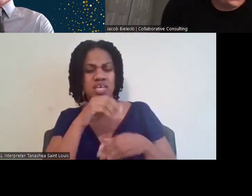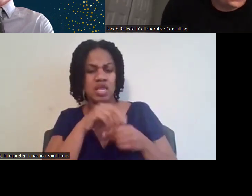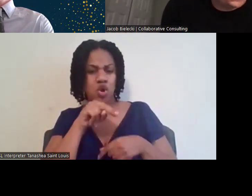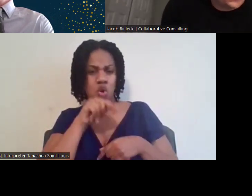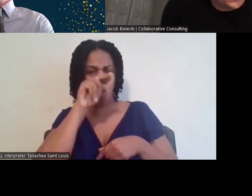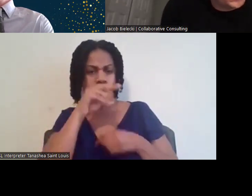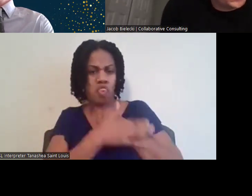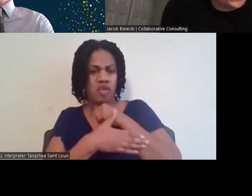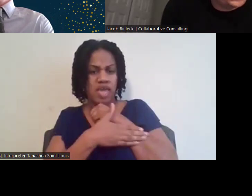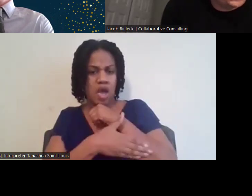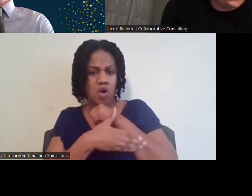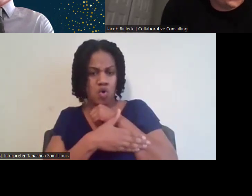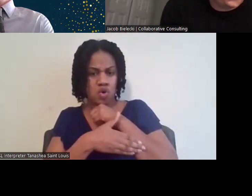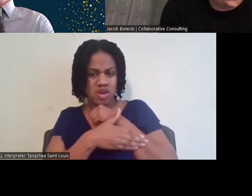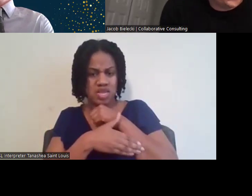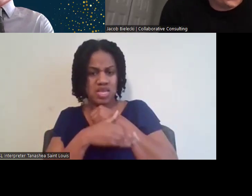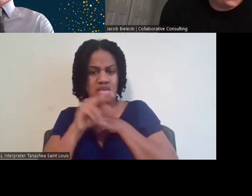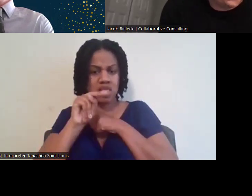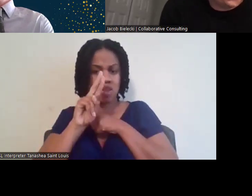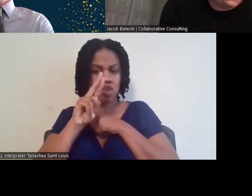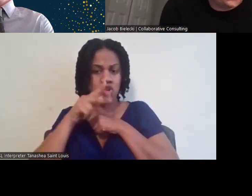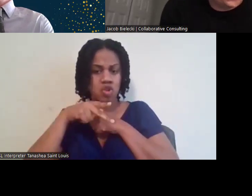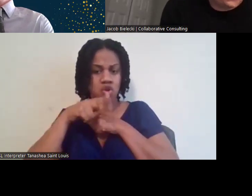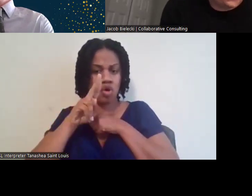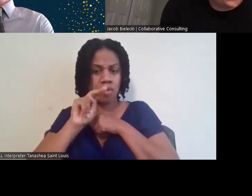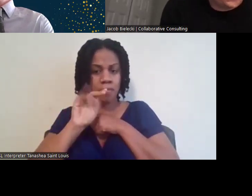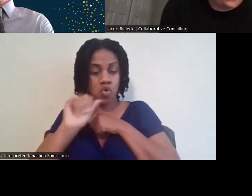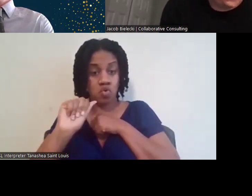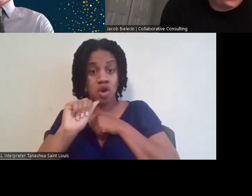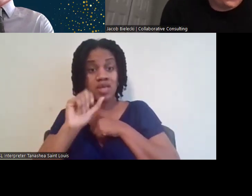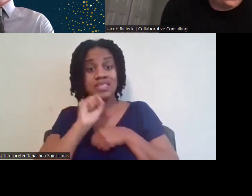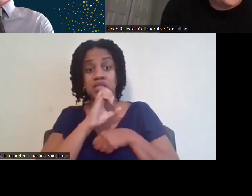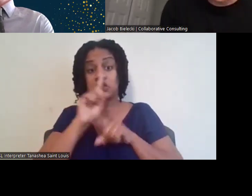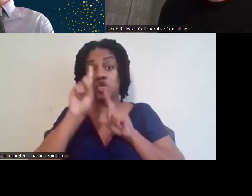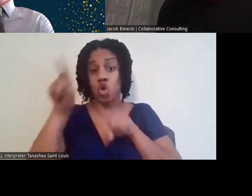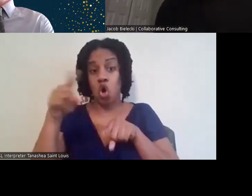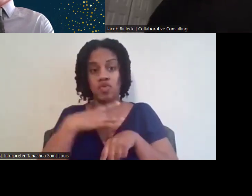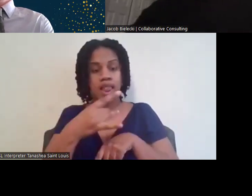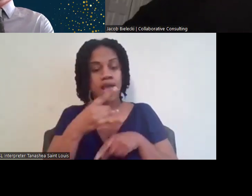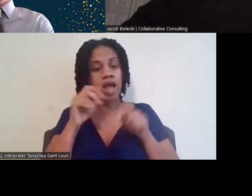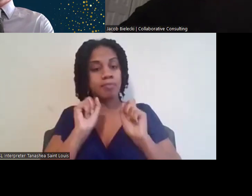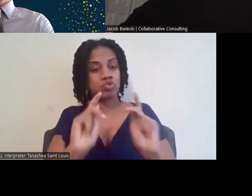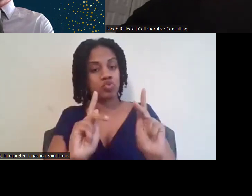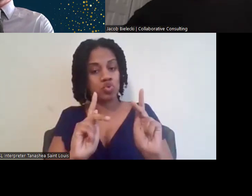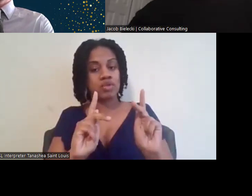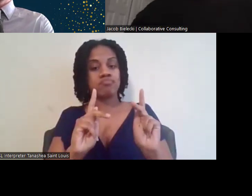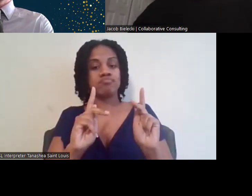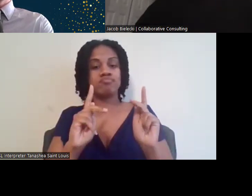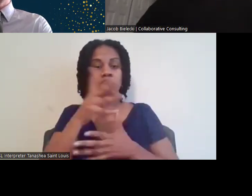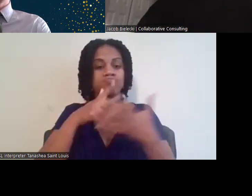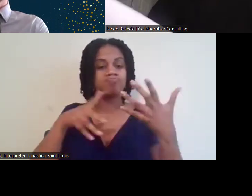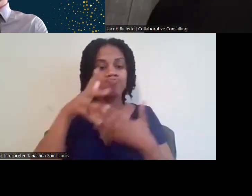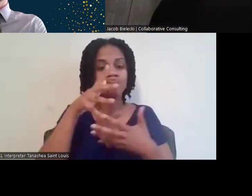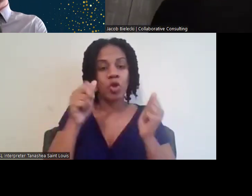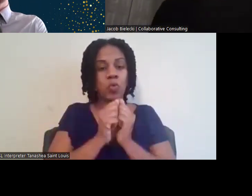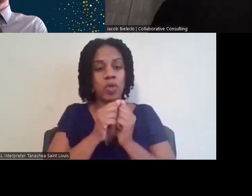County in the Prunda area, but it's very dilapidated. But yet seniors go because they like the opportunity to congregate with their